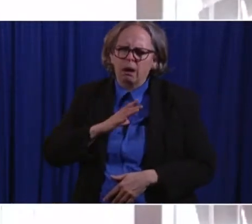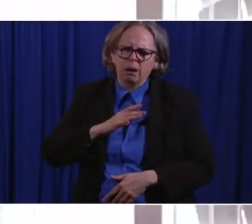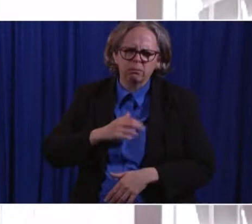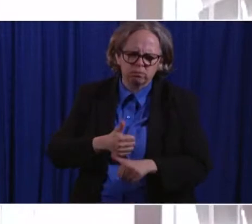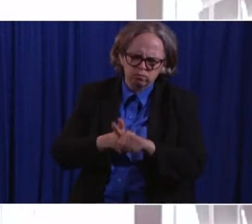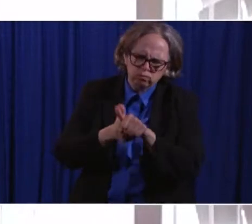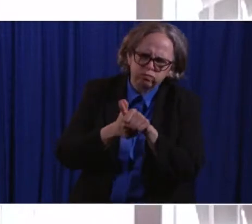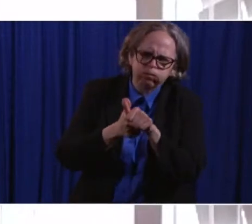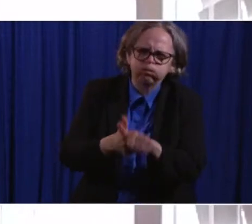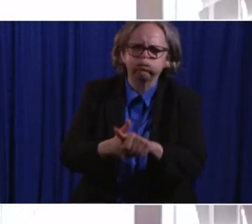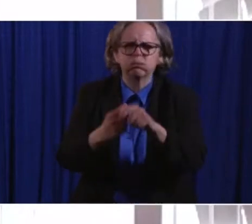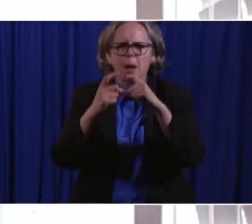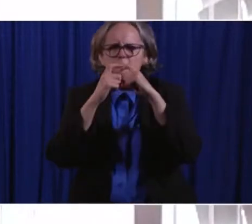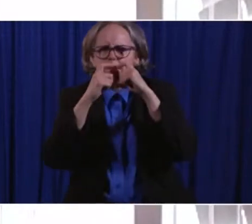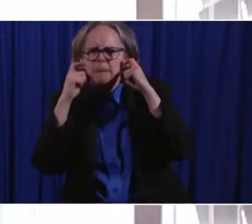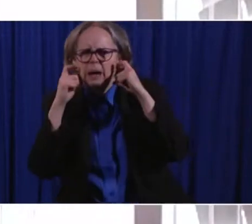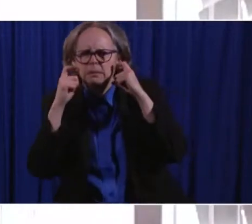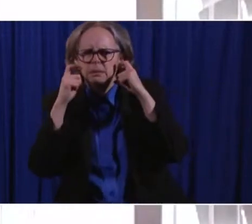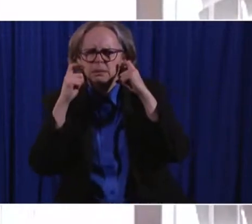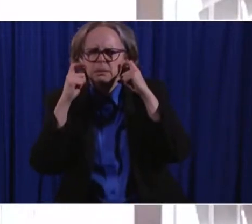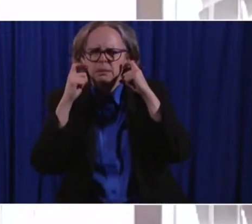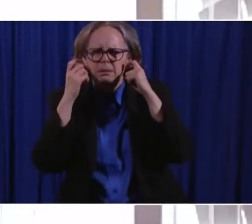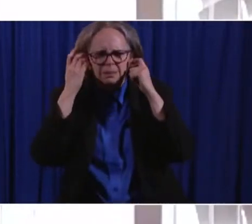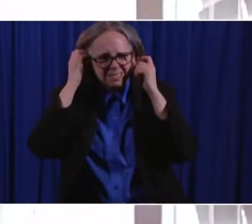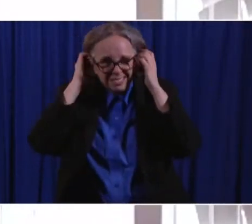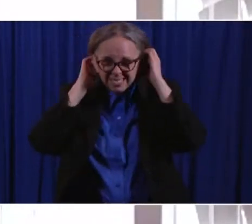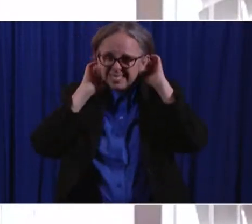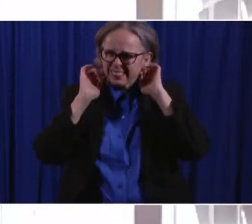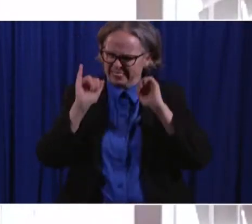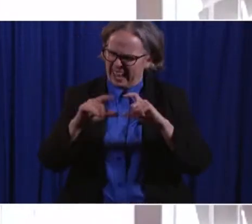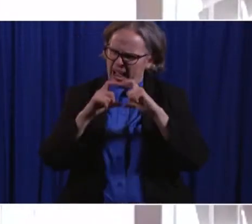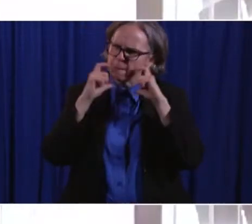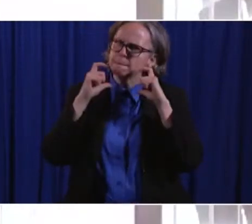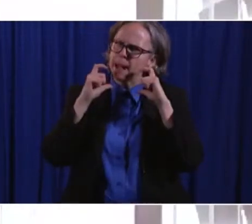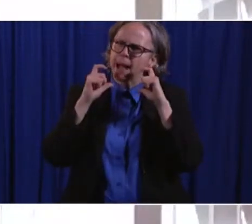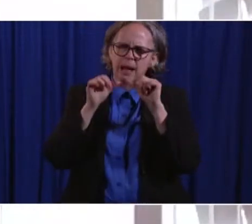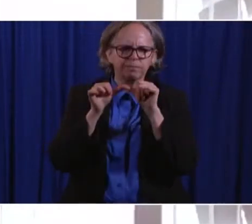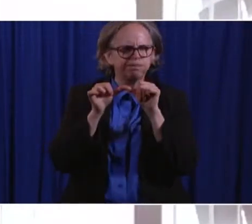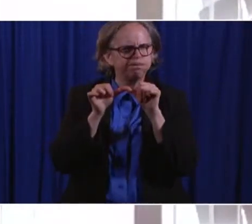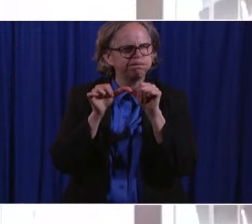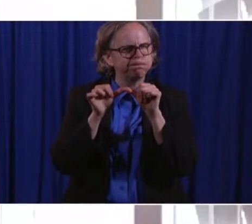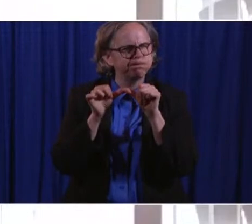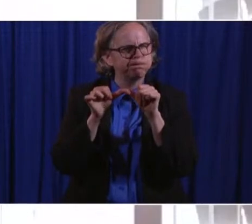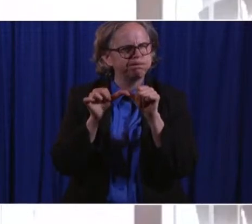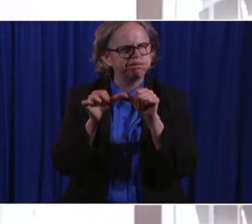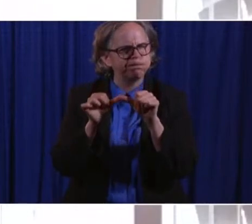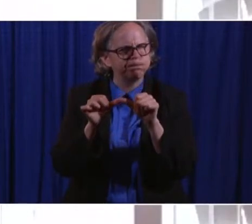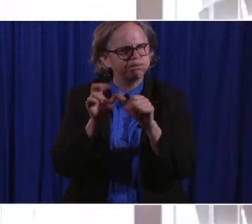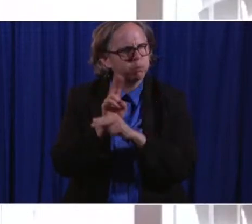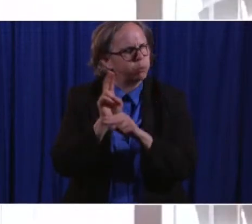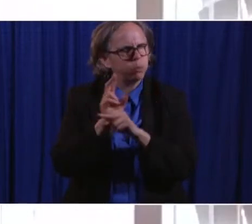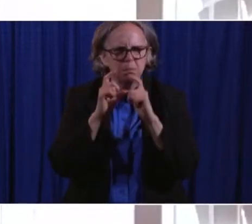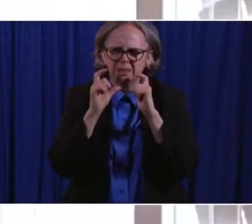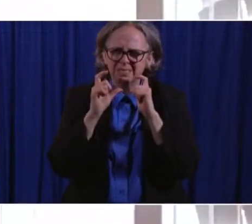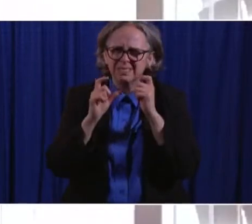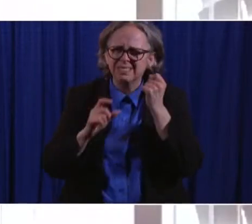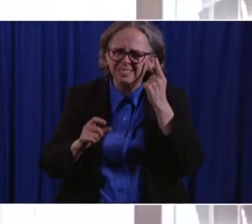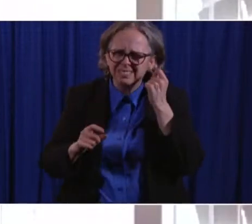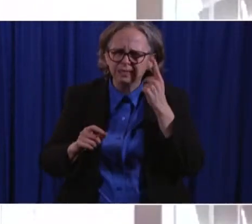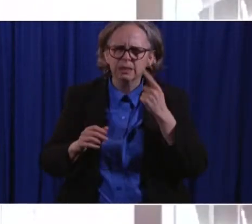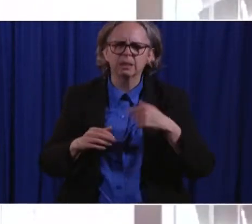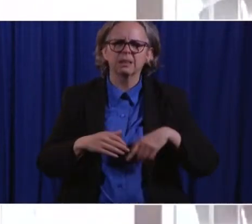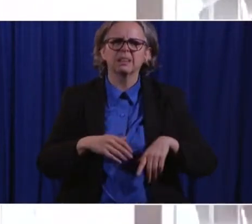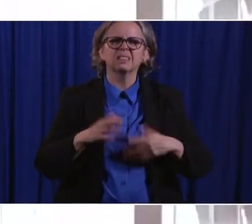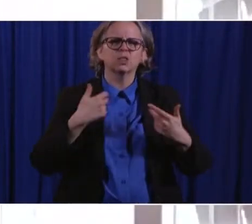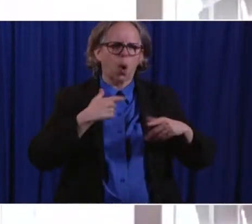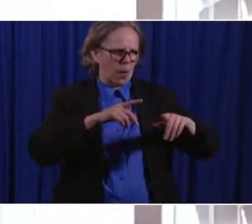have increasingly good news about our vaccines and their ability to provide immunity that's not only long